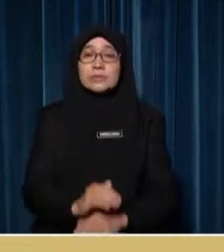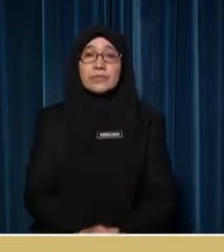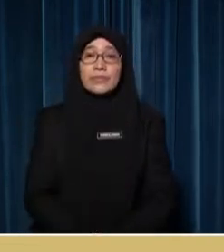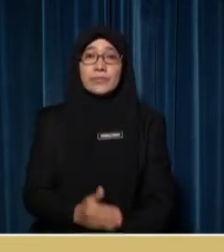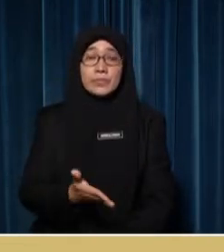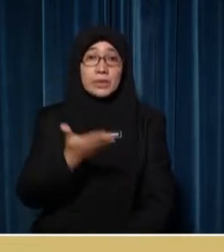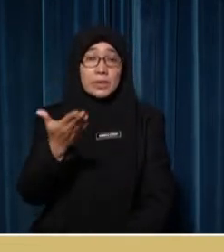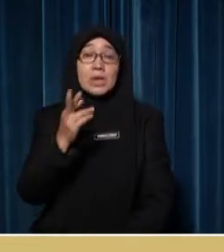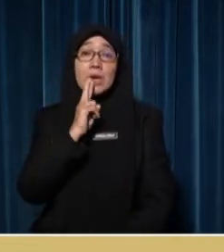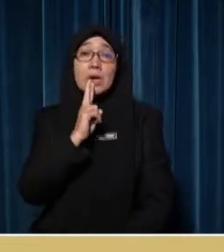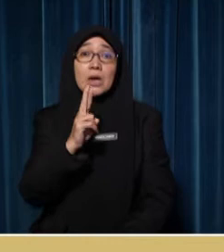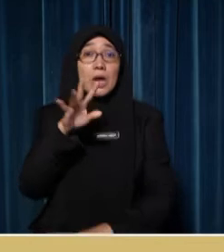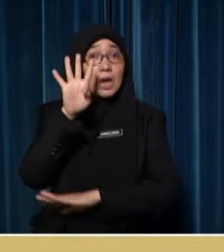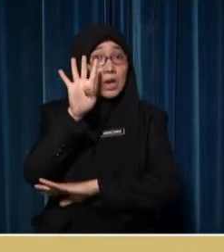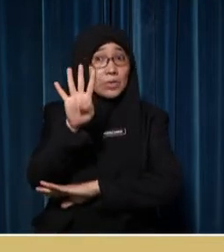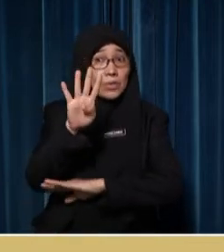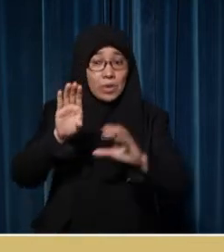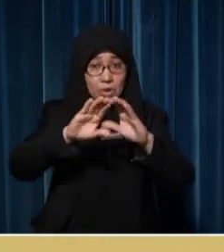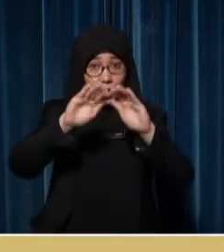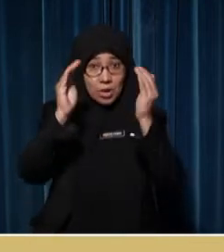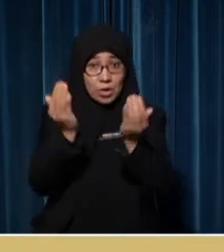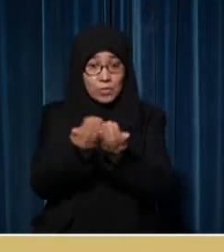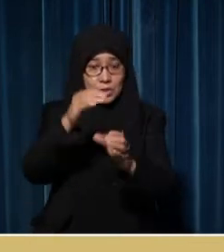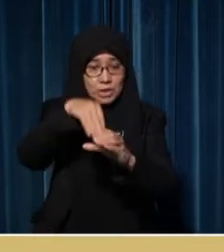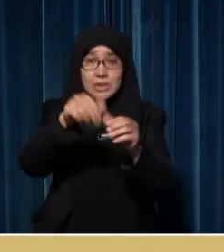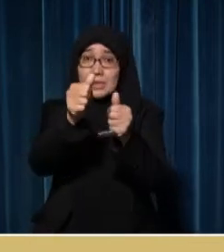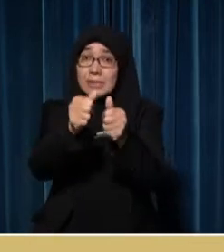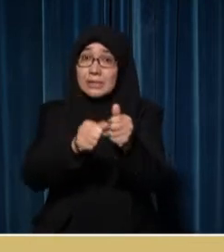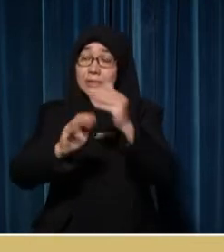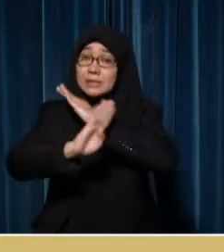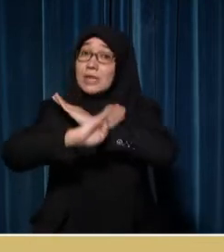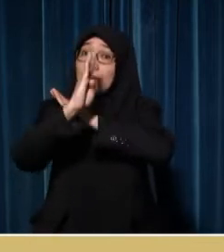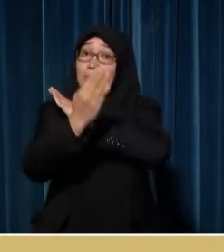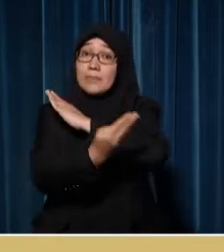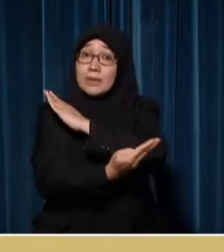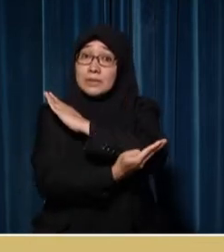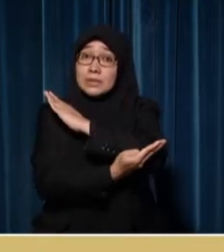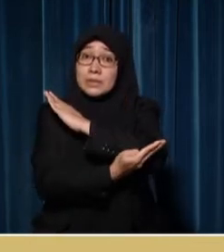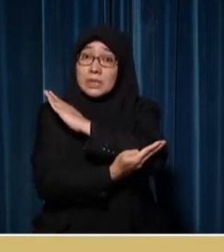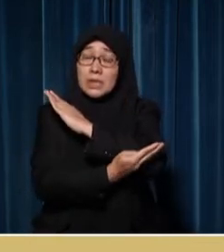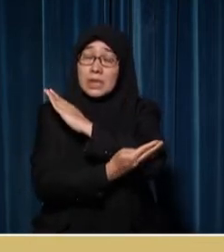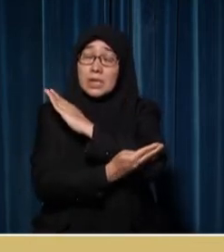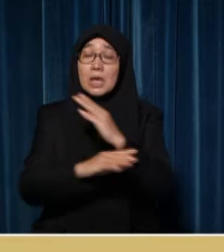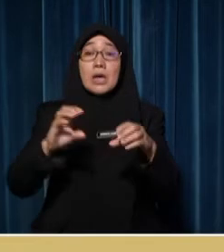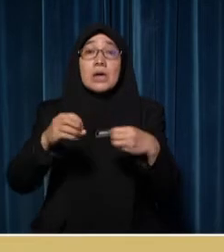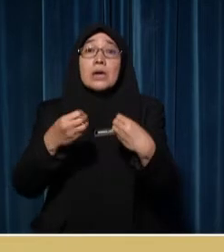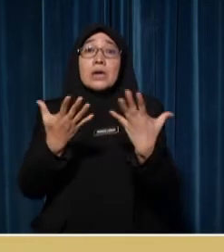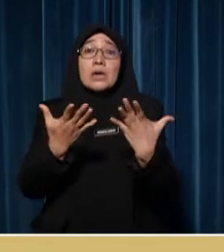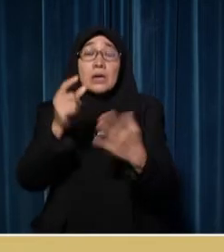There are 4 balls in each basket. How should we write